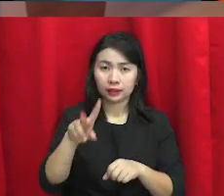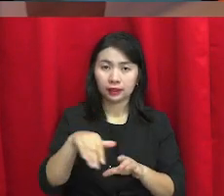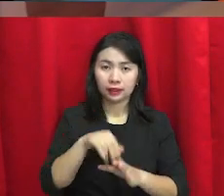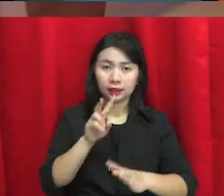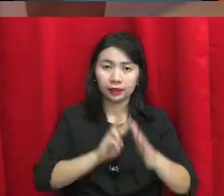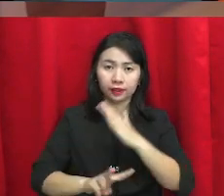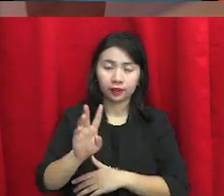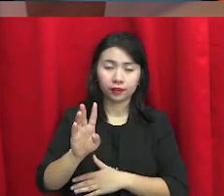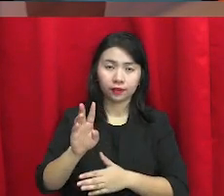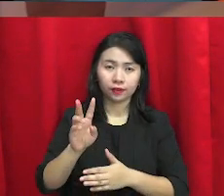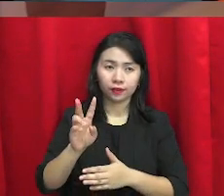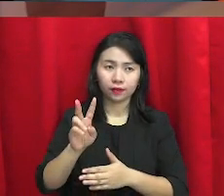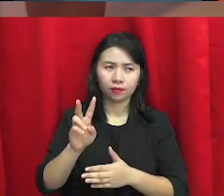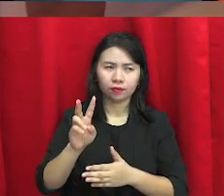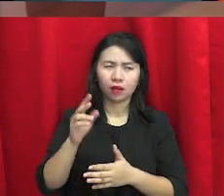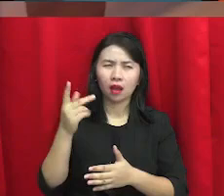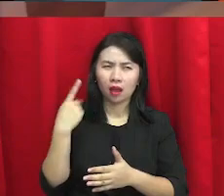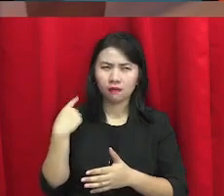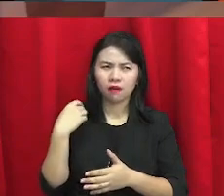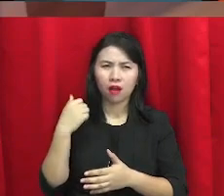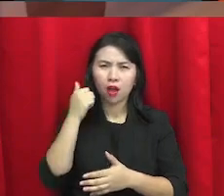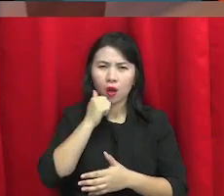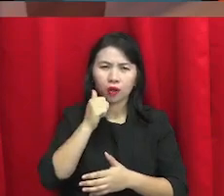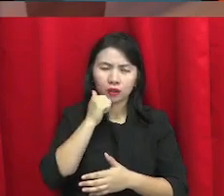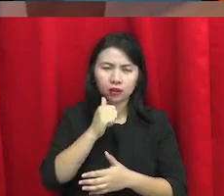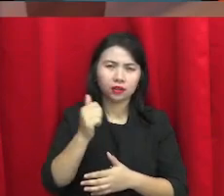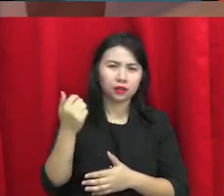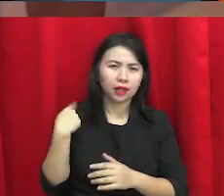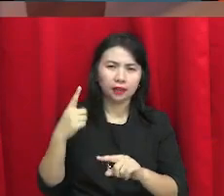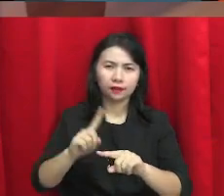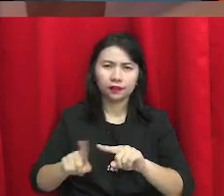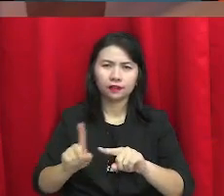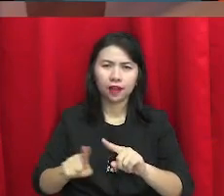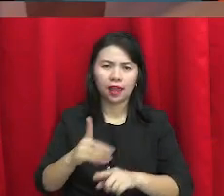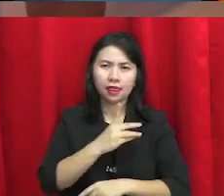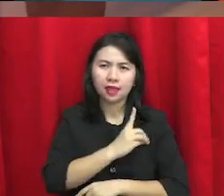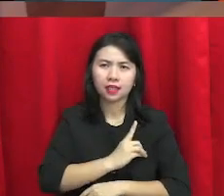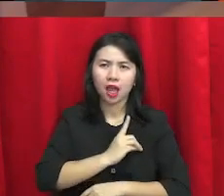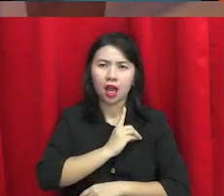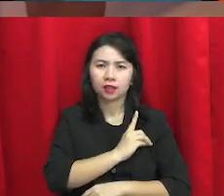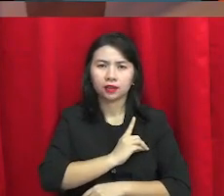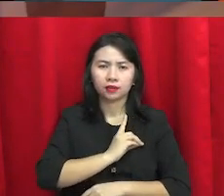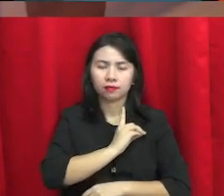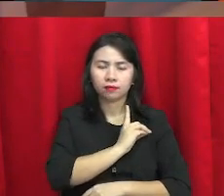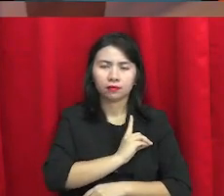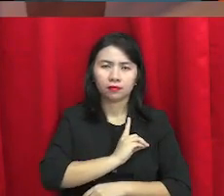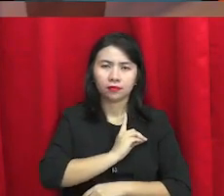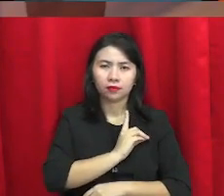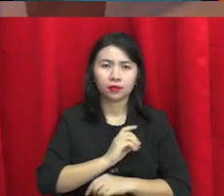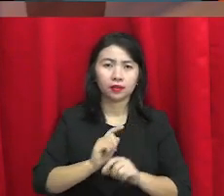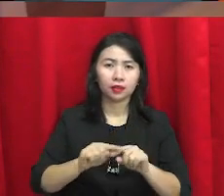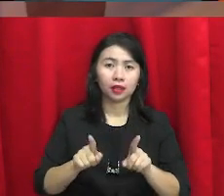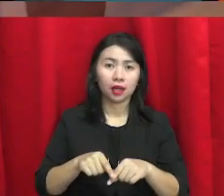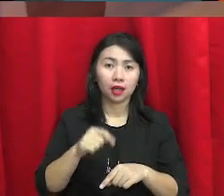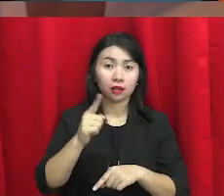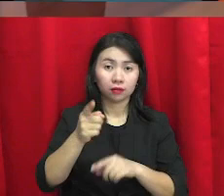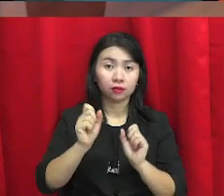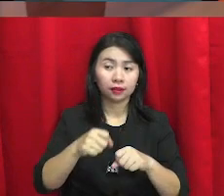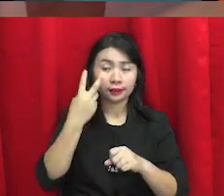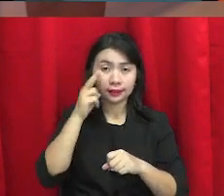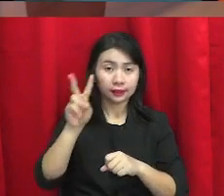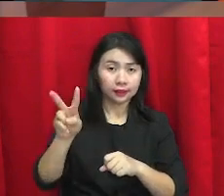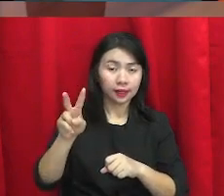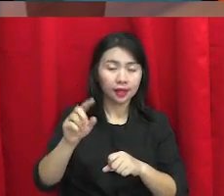ito na there are also different desires. You see? As you can see upon the Lord